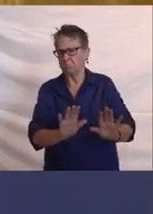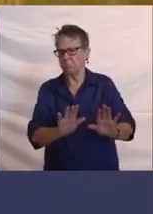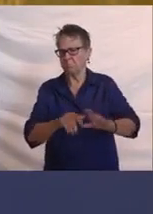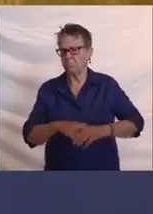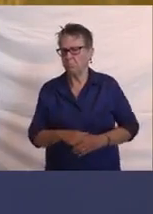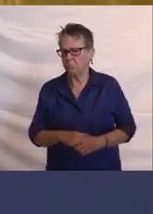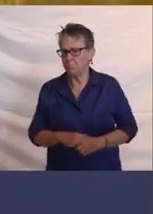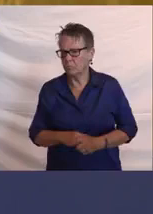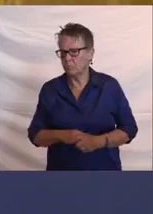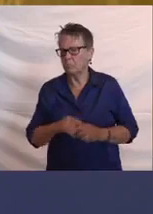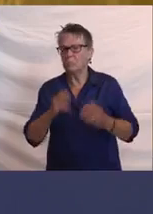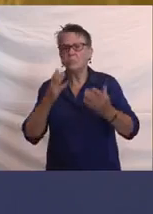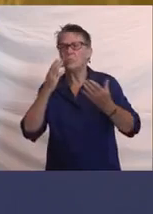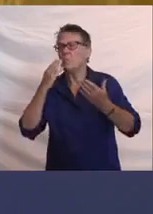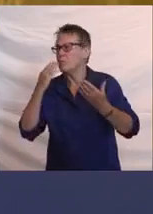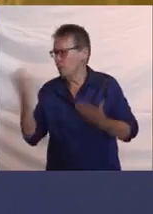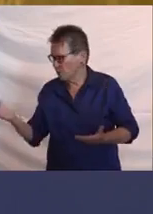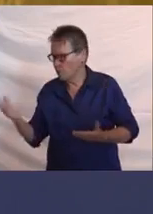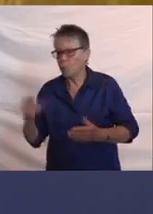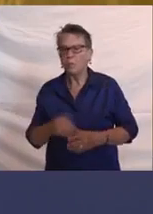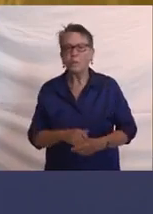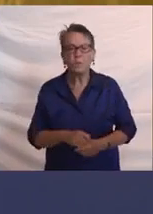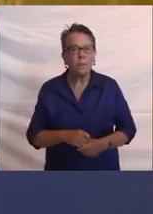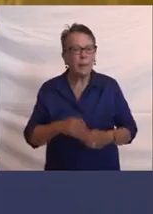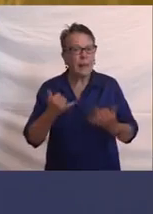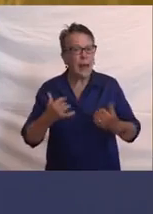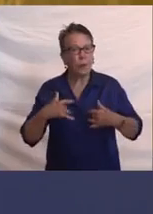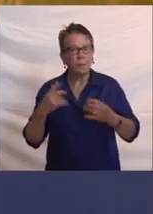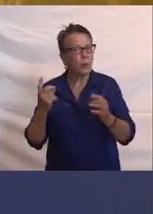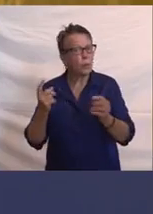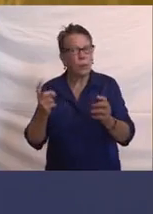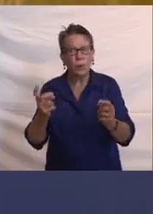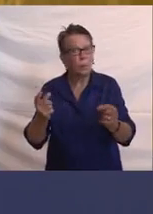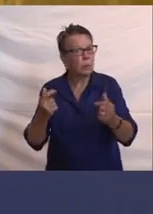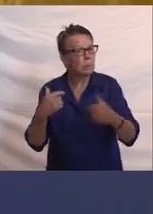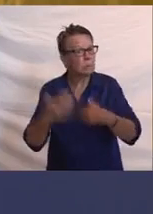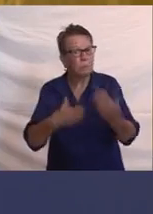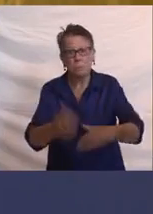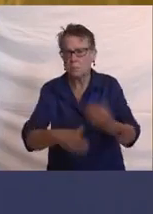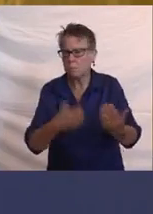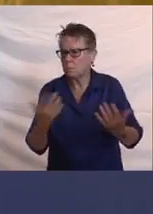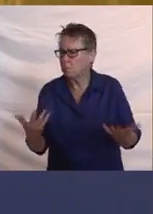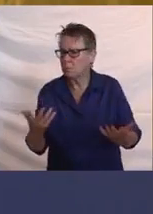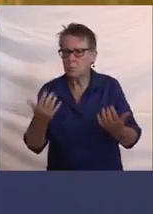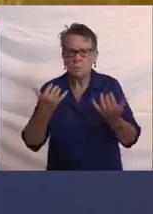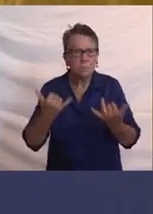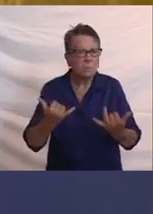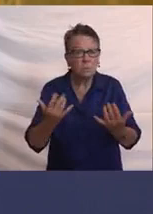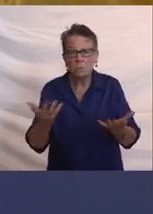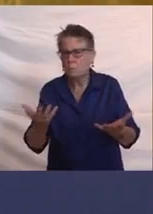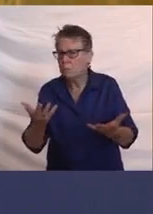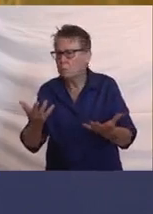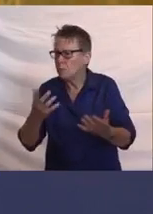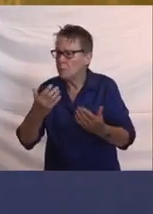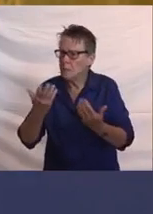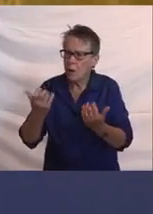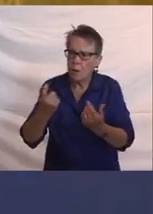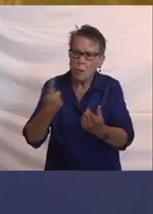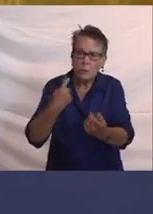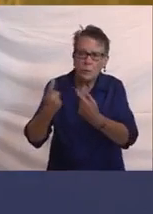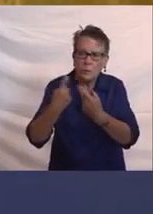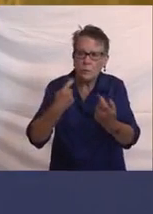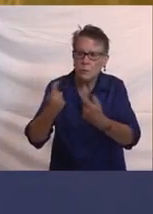that. We're going to buzz through. Mike, we'll start with you over here. I think, is that Sarah with the mic? Nice to see you, Sarah. We will